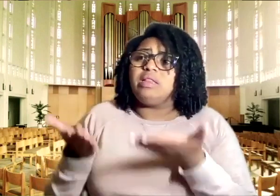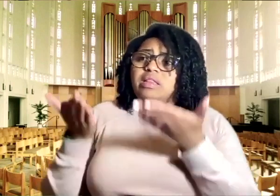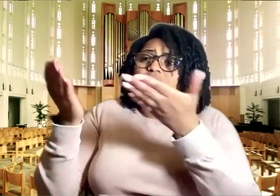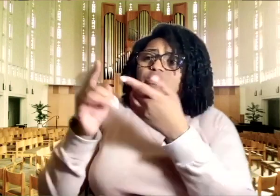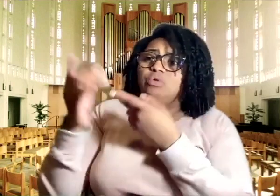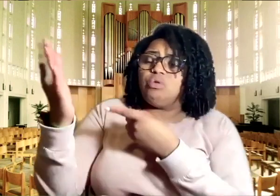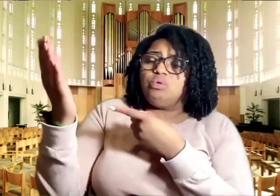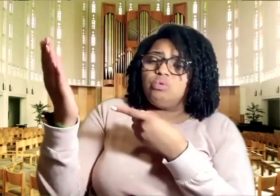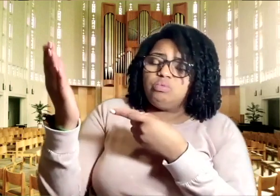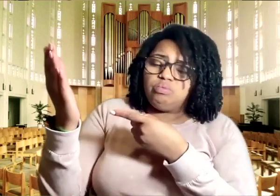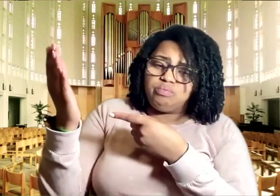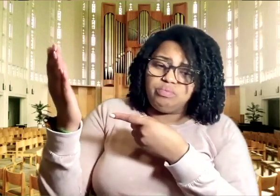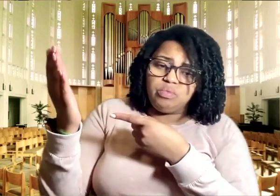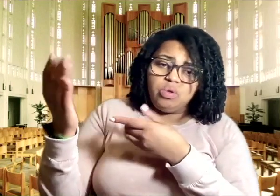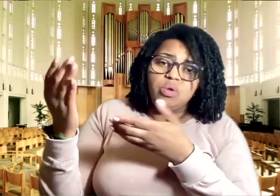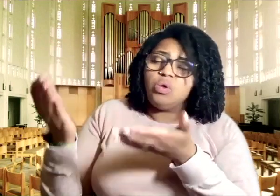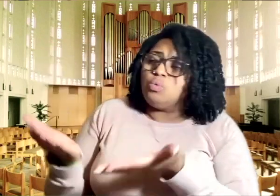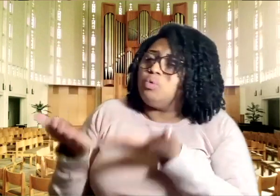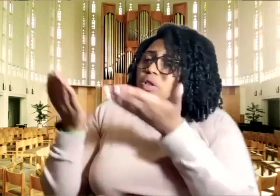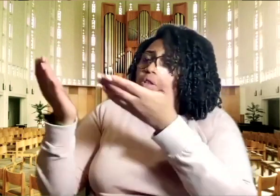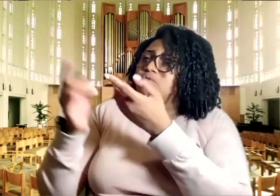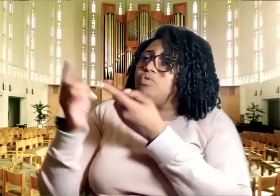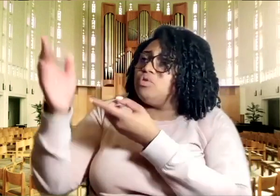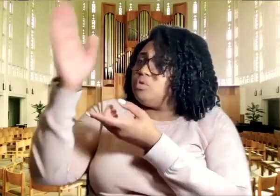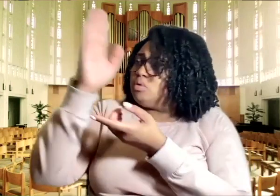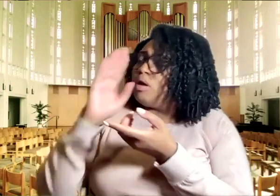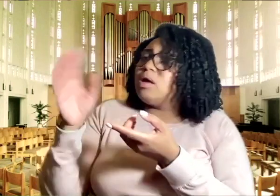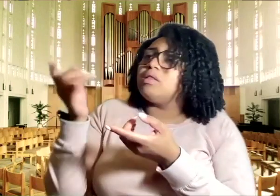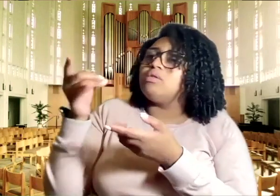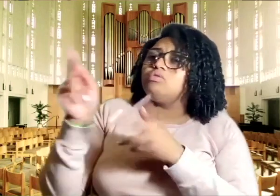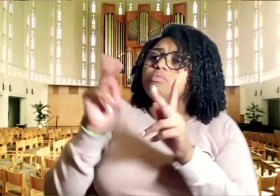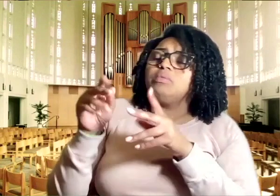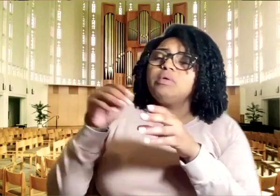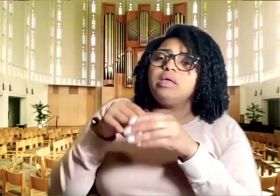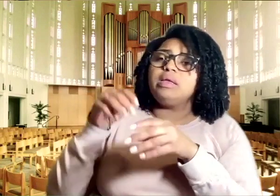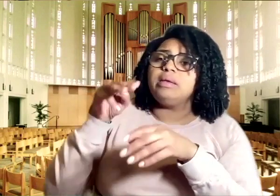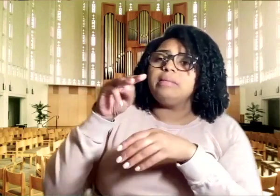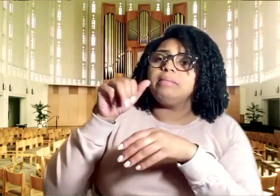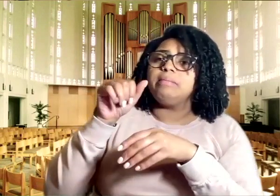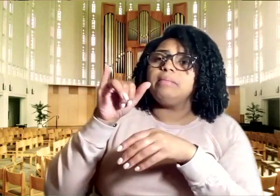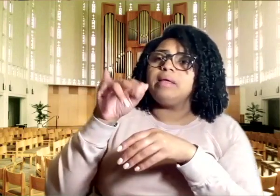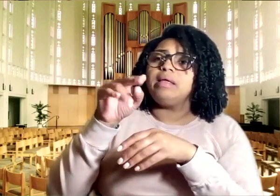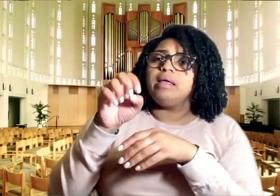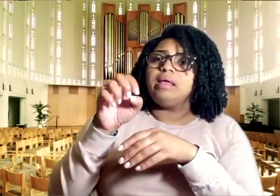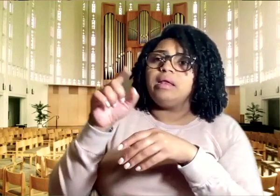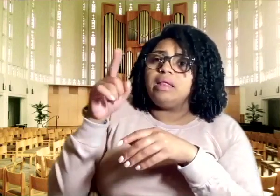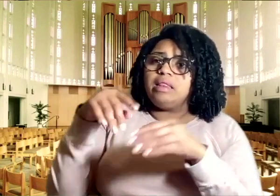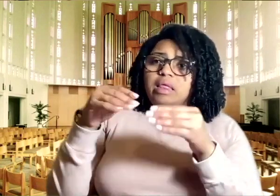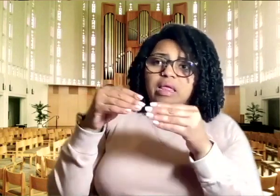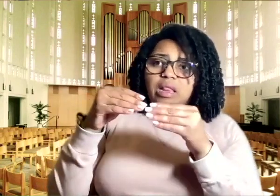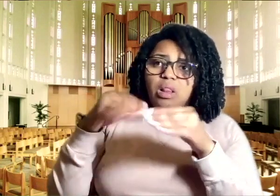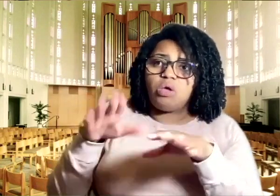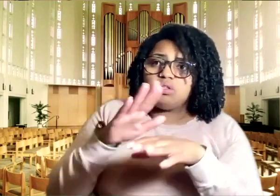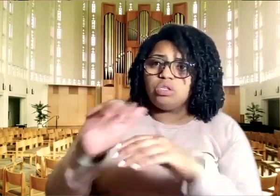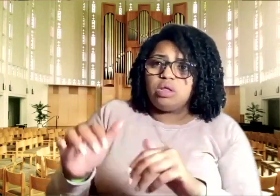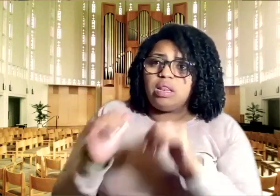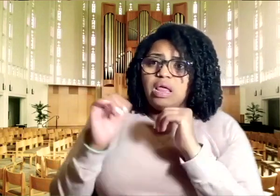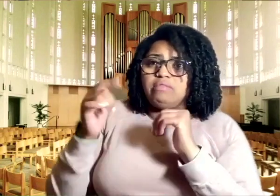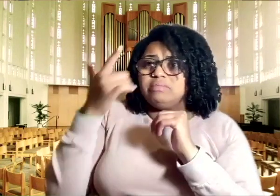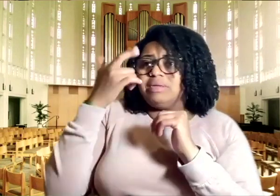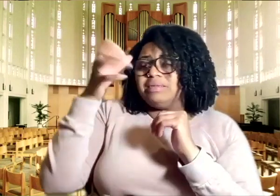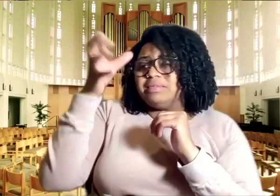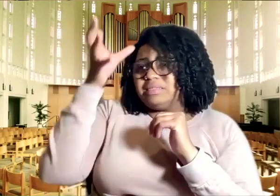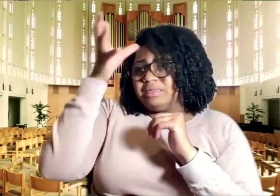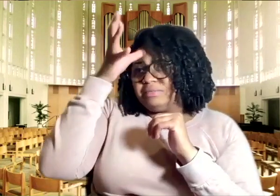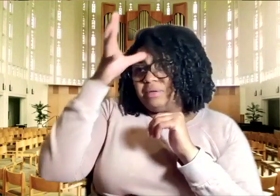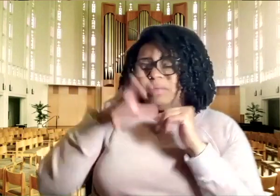We lift to you, O God, those people in Maine who lost their lives at the hand of a gun,